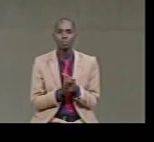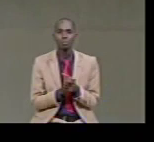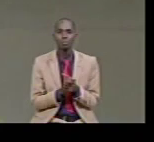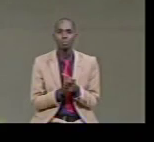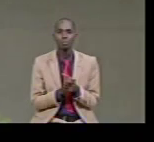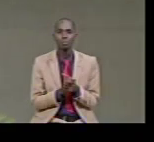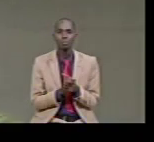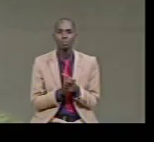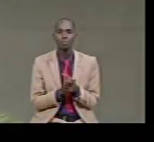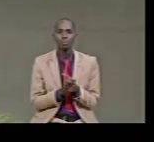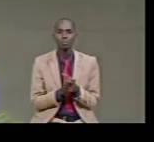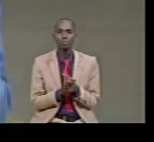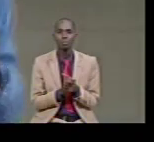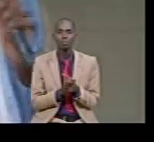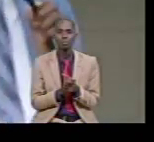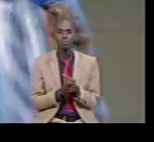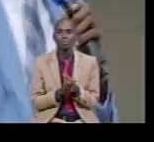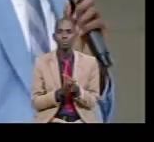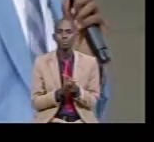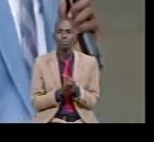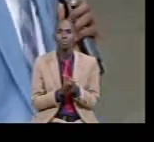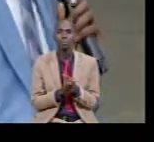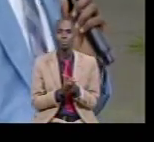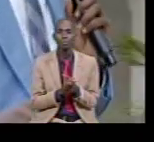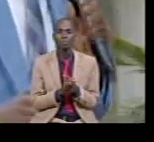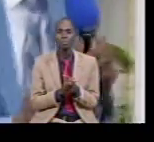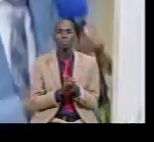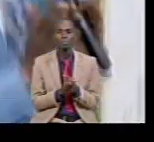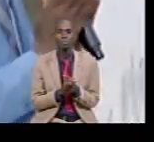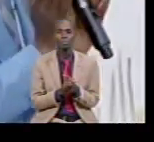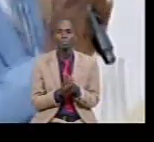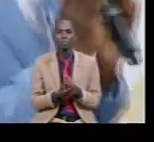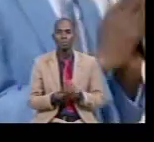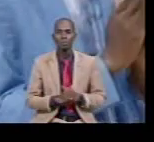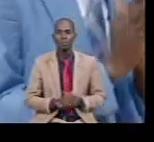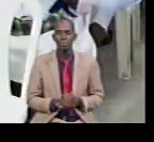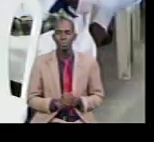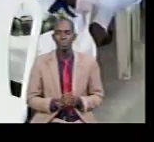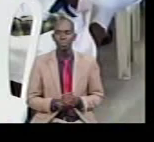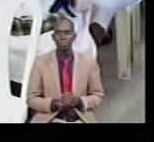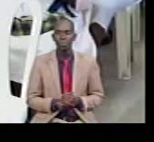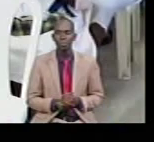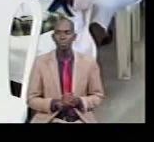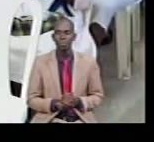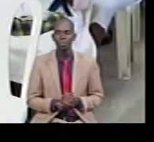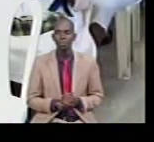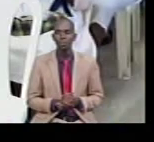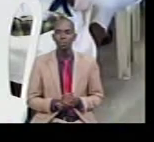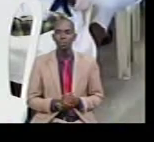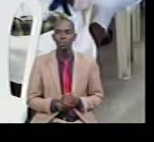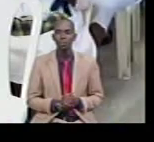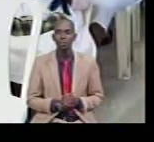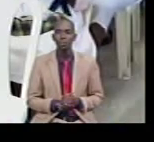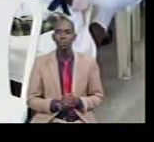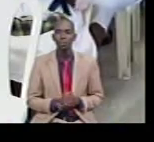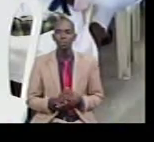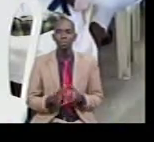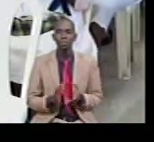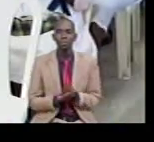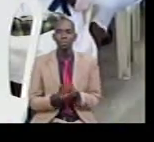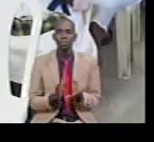he prayed for us. Put your hands together for Jesus.